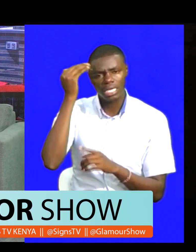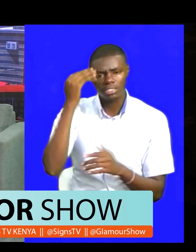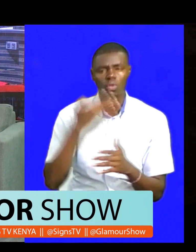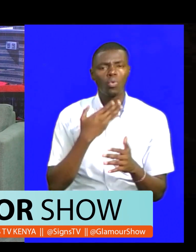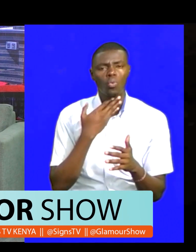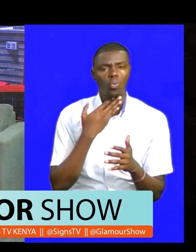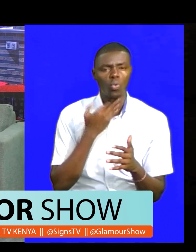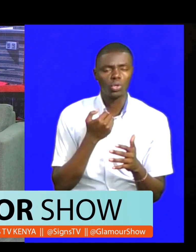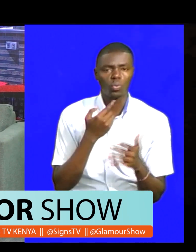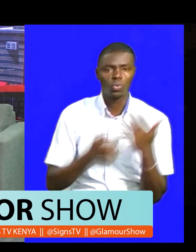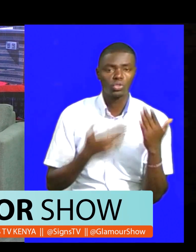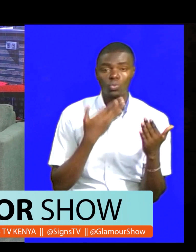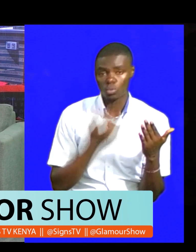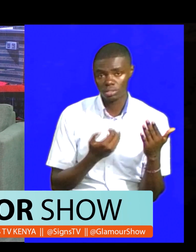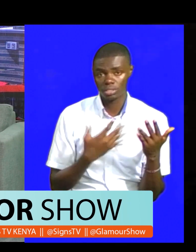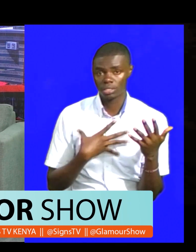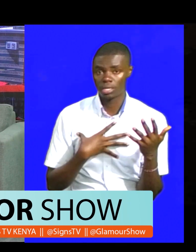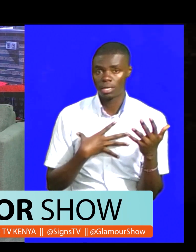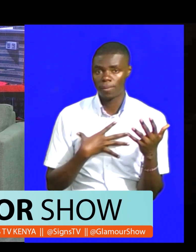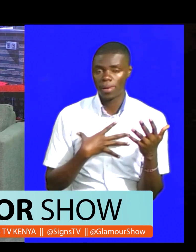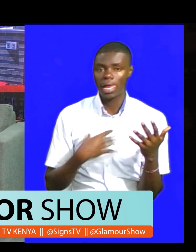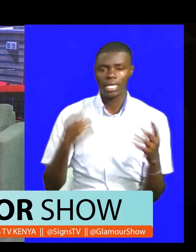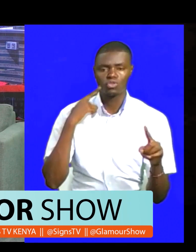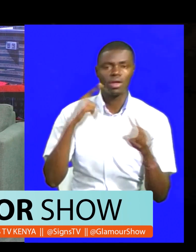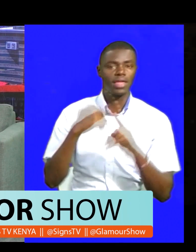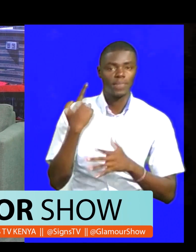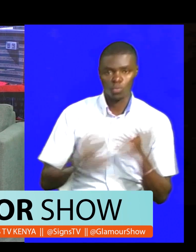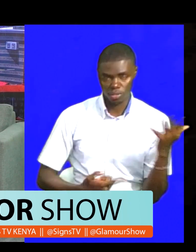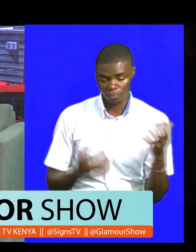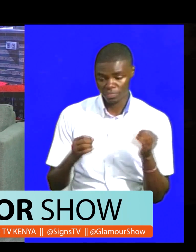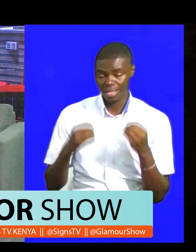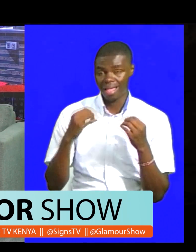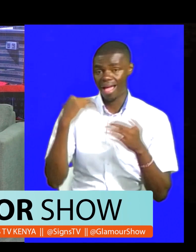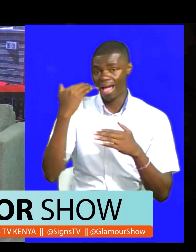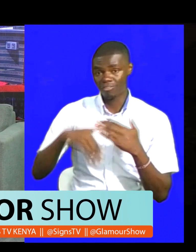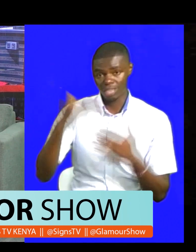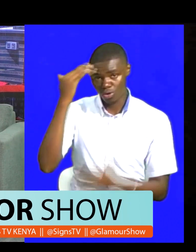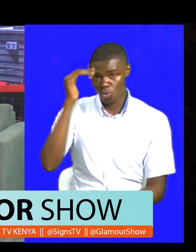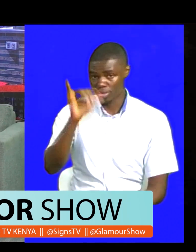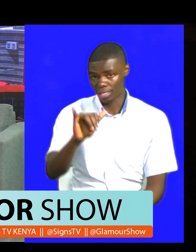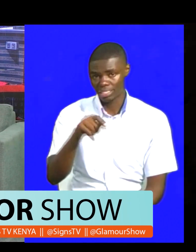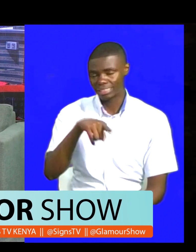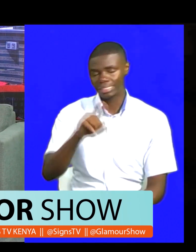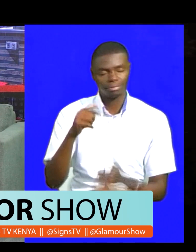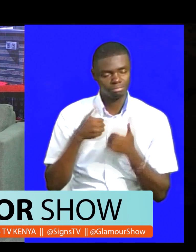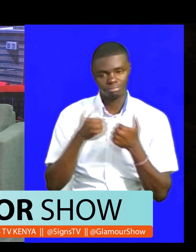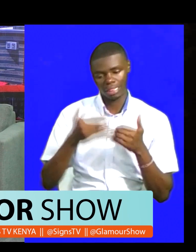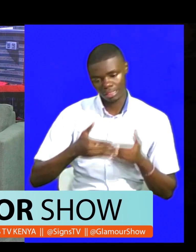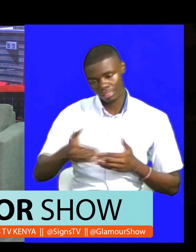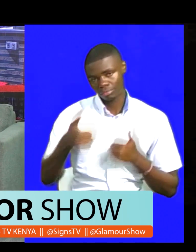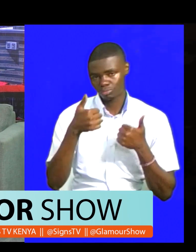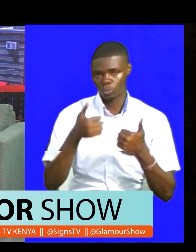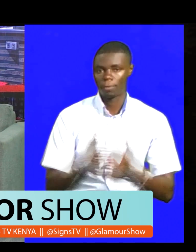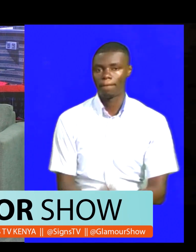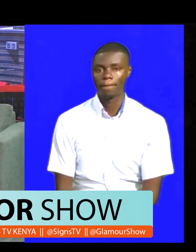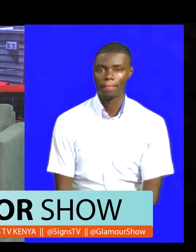want and what you really are aiming at. So after you realize that, you are good to go.